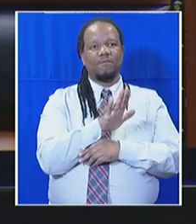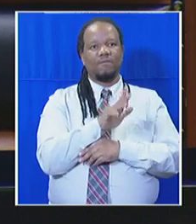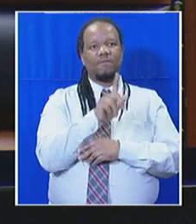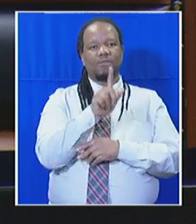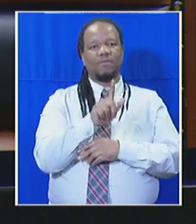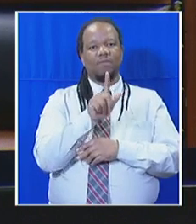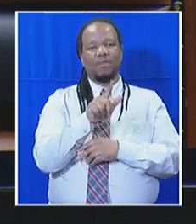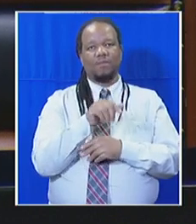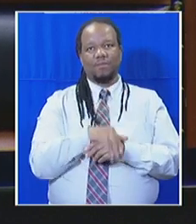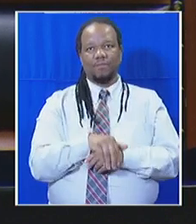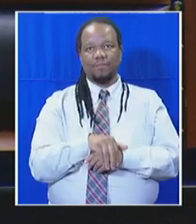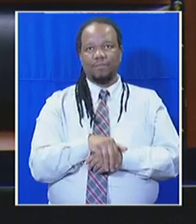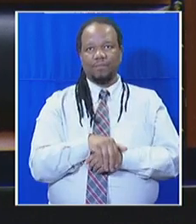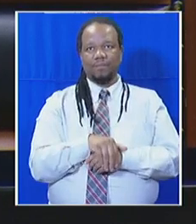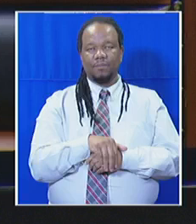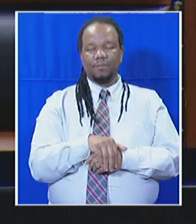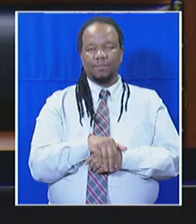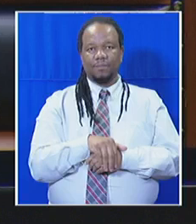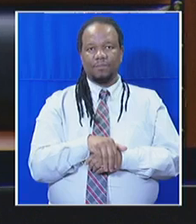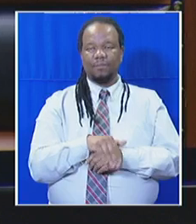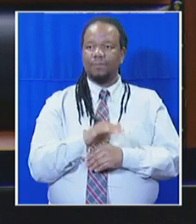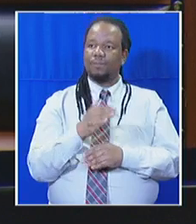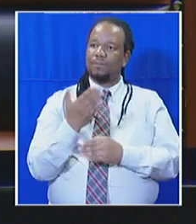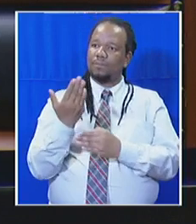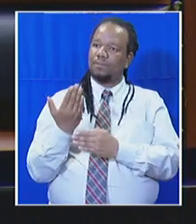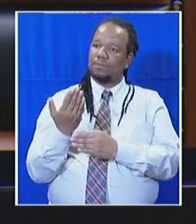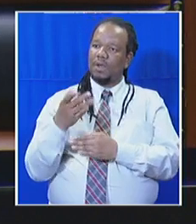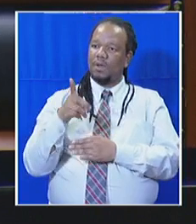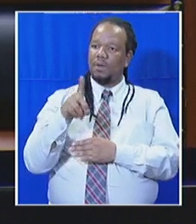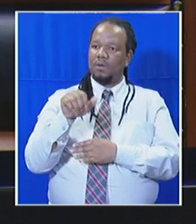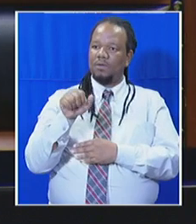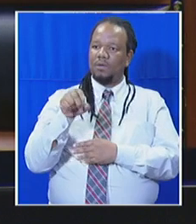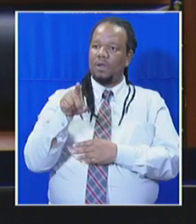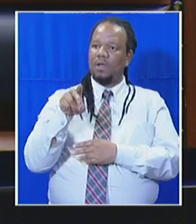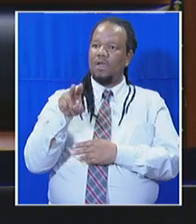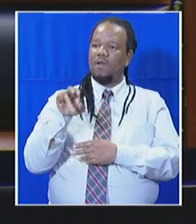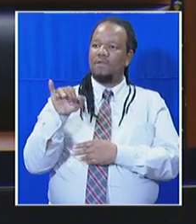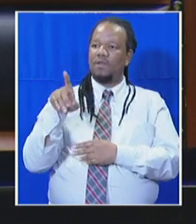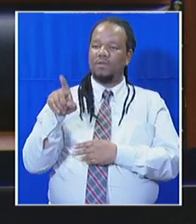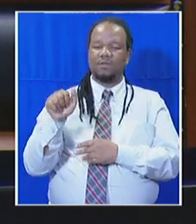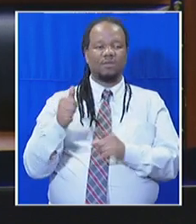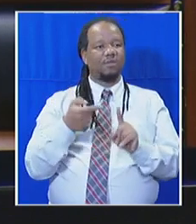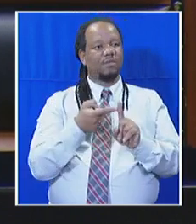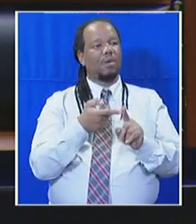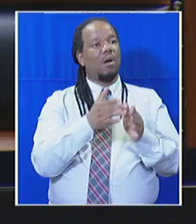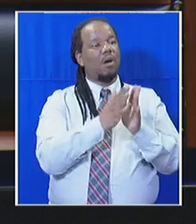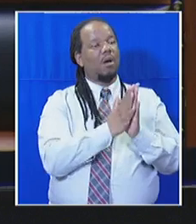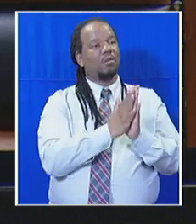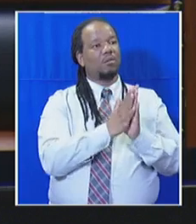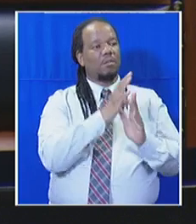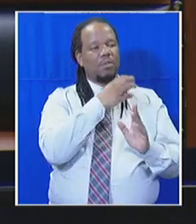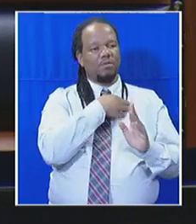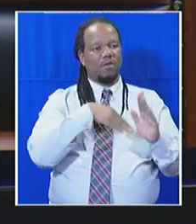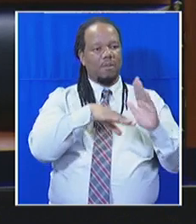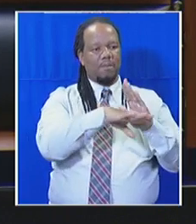577, asked by Honorable Davis to the Minister of Basic Education. In